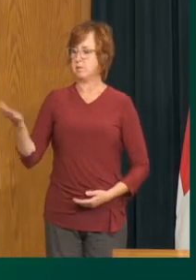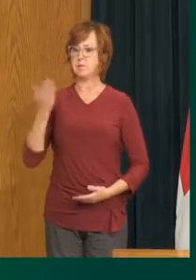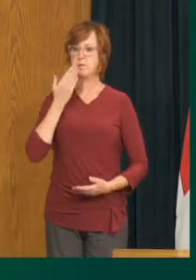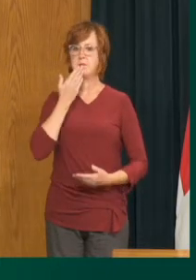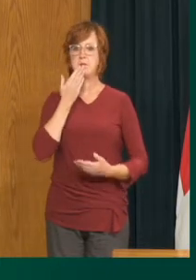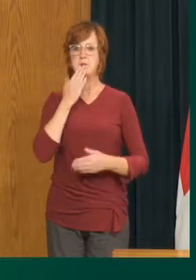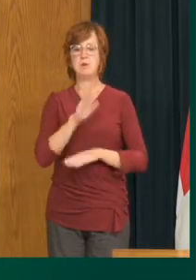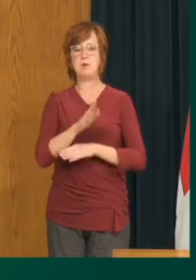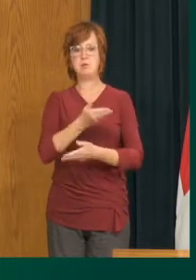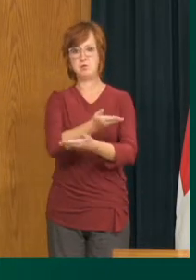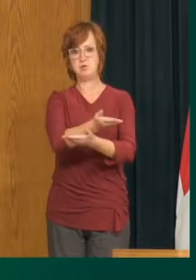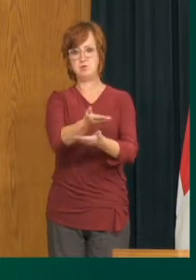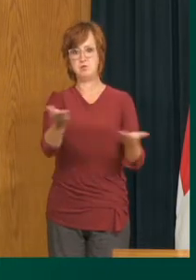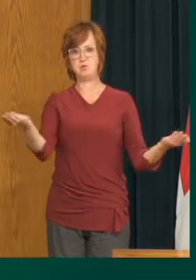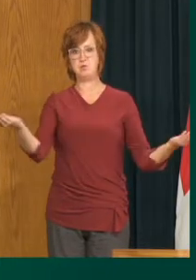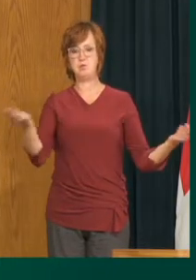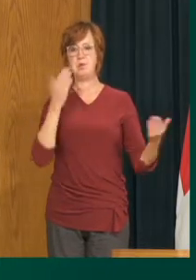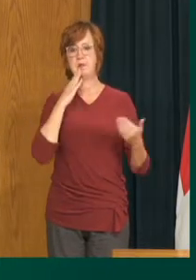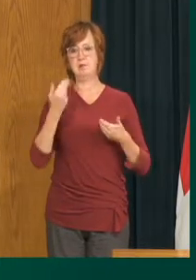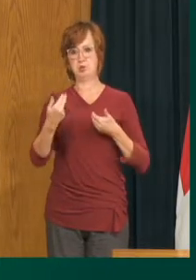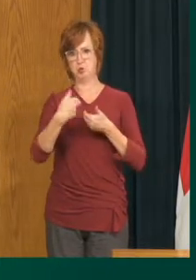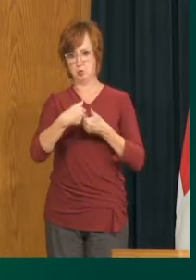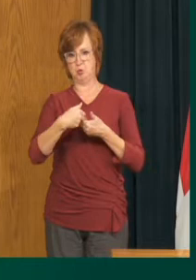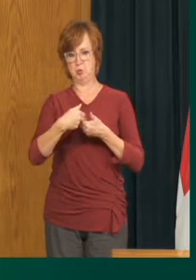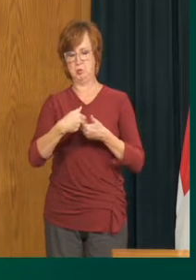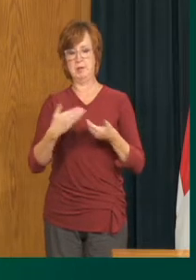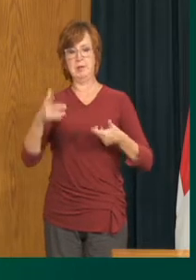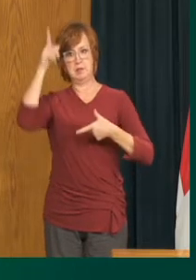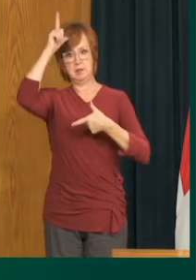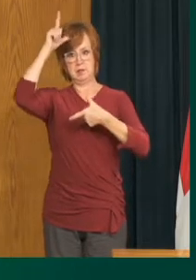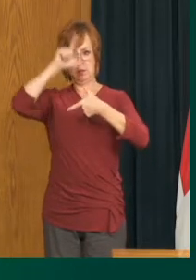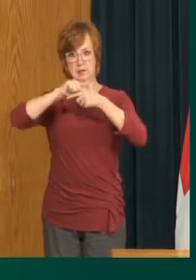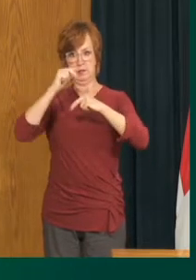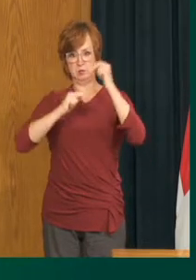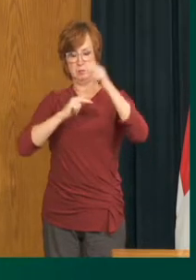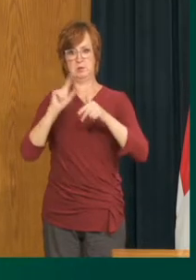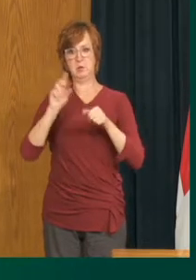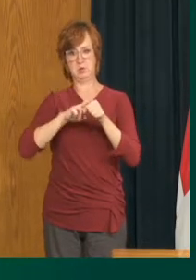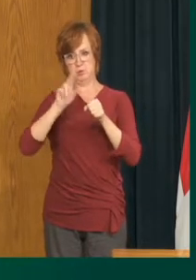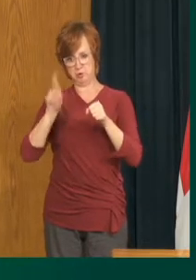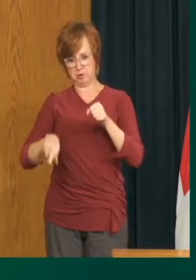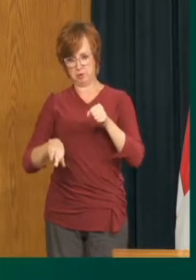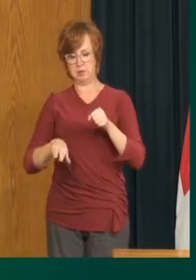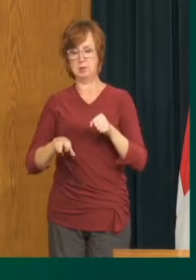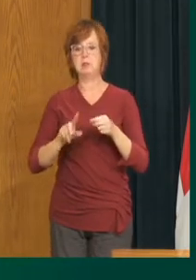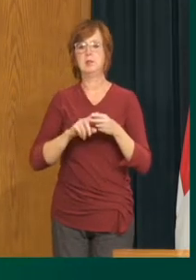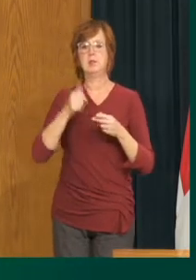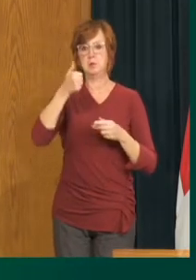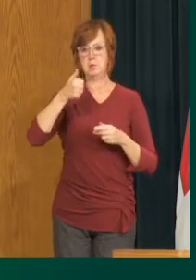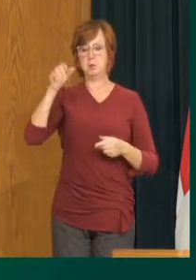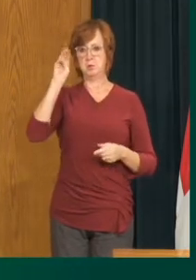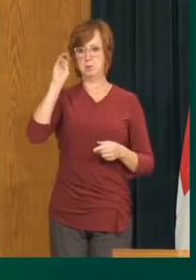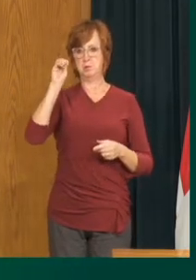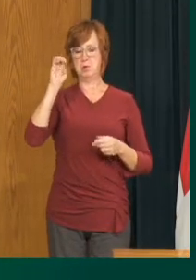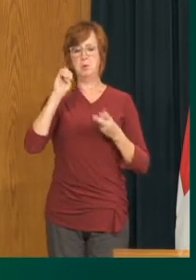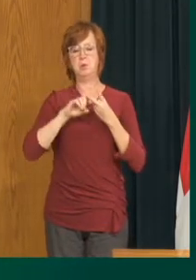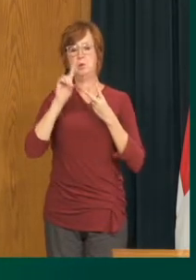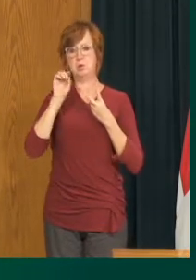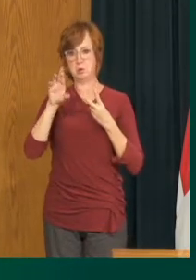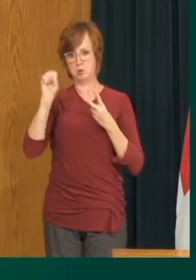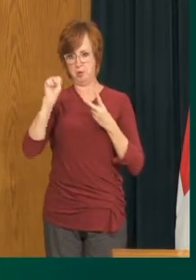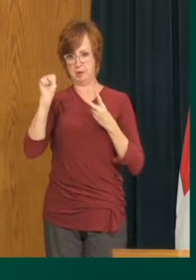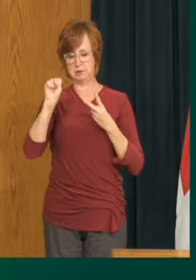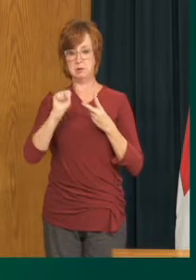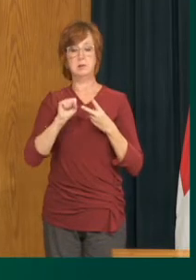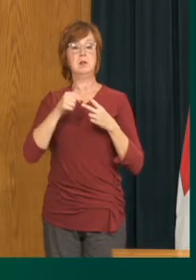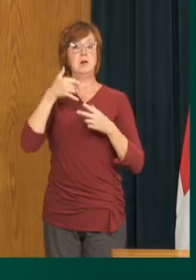Good afternoon, everyone, and thanks again for joining us today. In the Legislative Building in Regina, we have Premier Scott Moe and Dr. Shahab. Joining